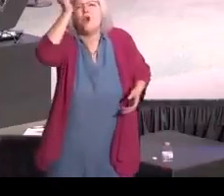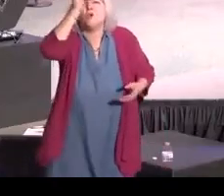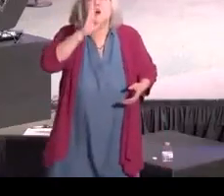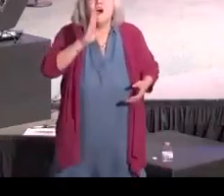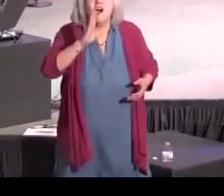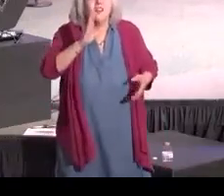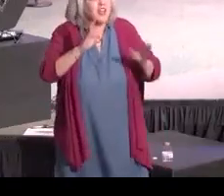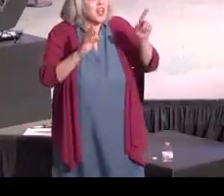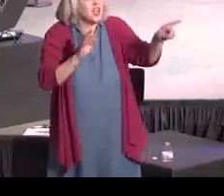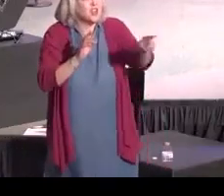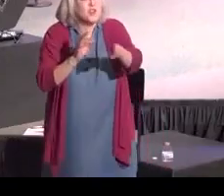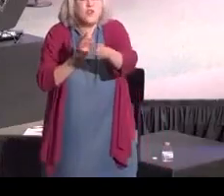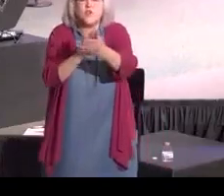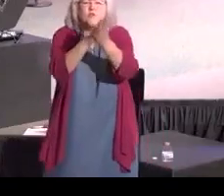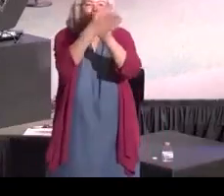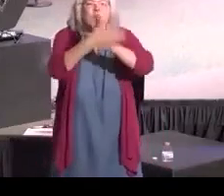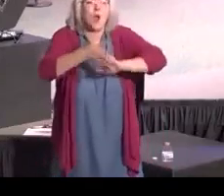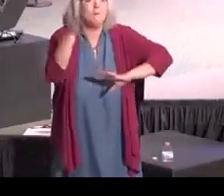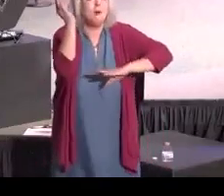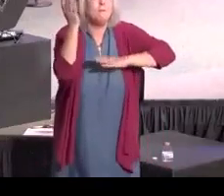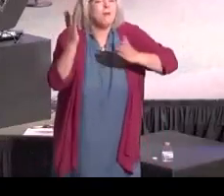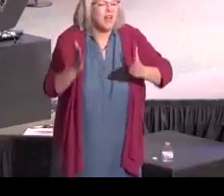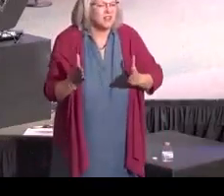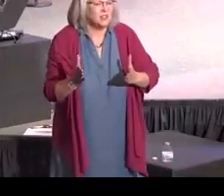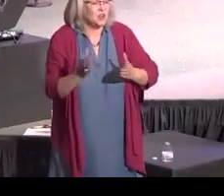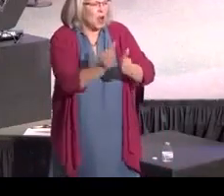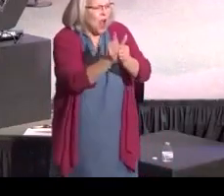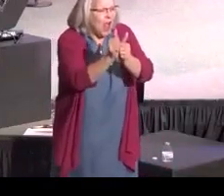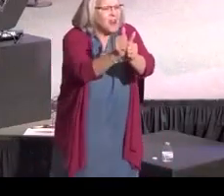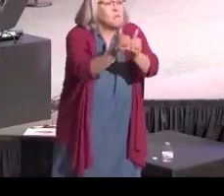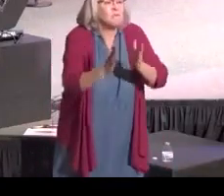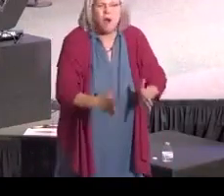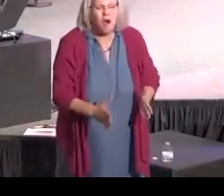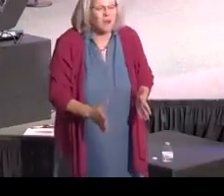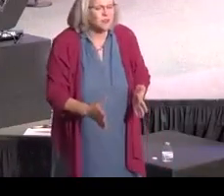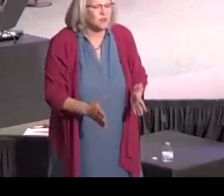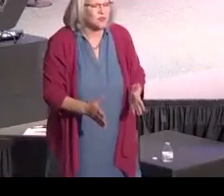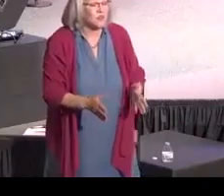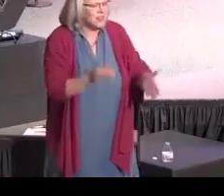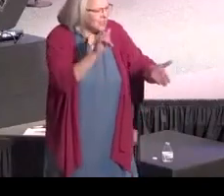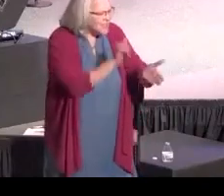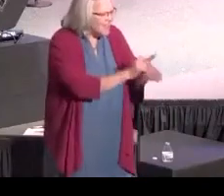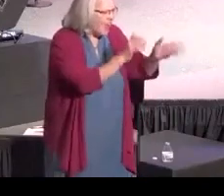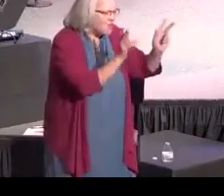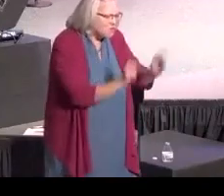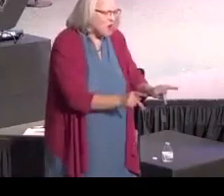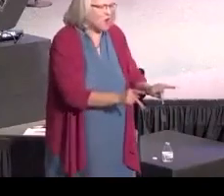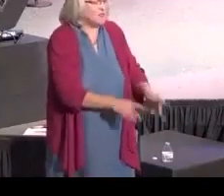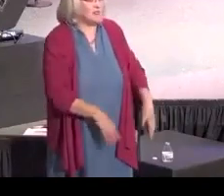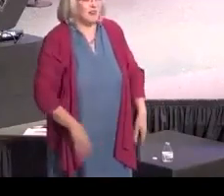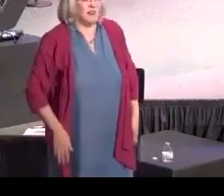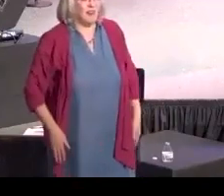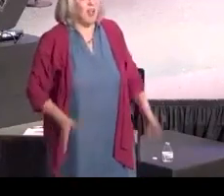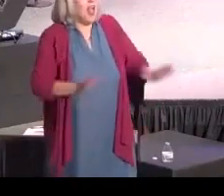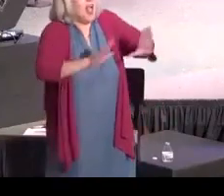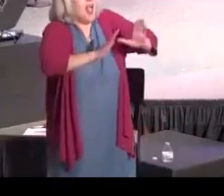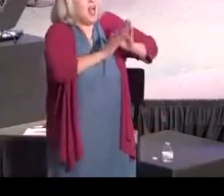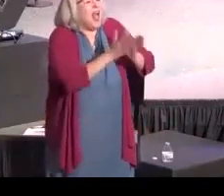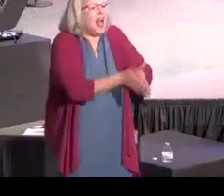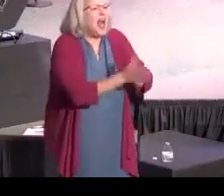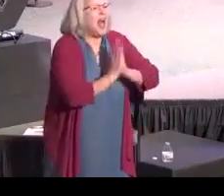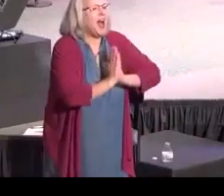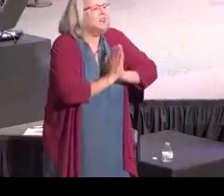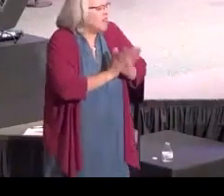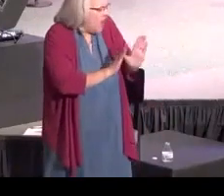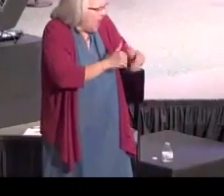become the messenger of God. You become the Apostle Paul to that person. You ask them how you can pray for them. You're a person of